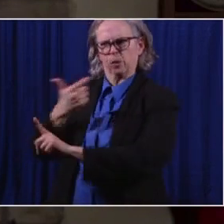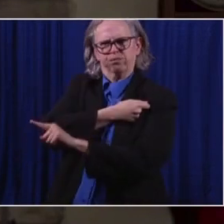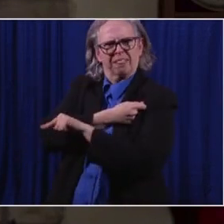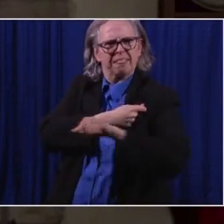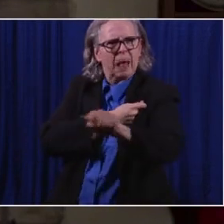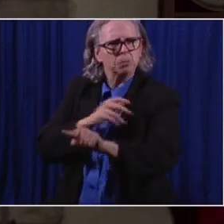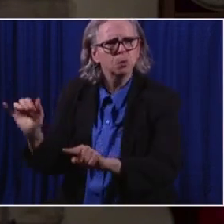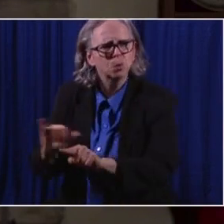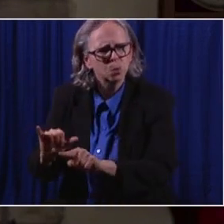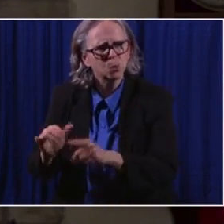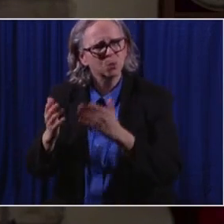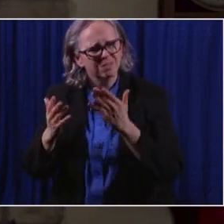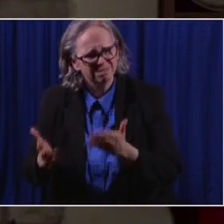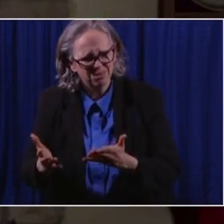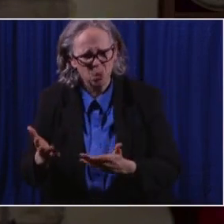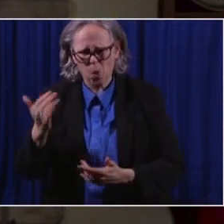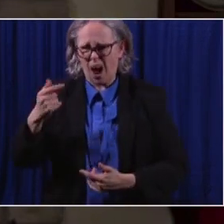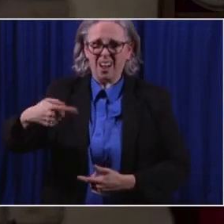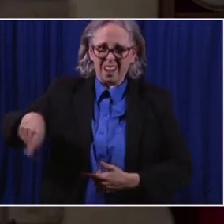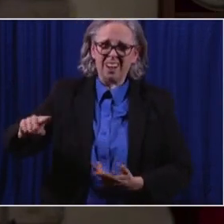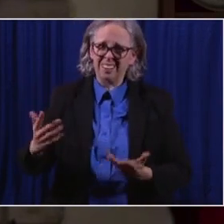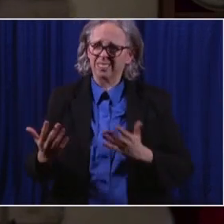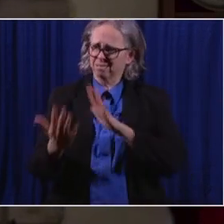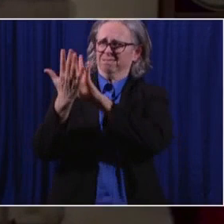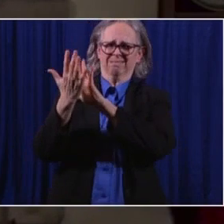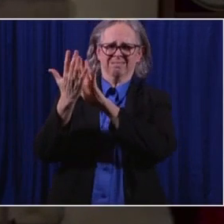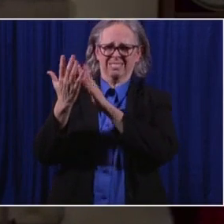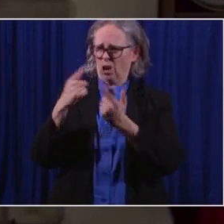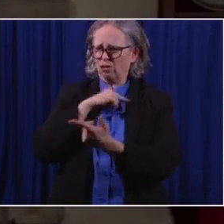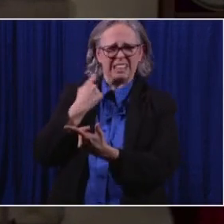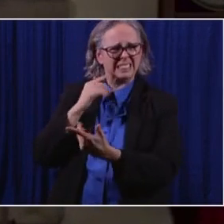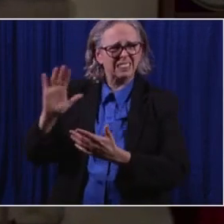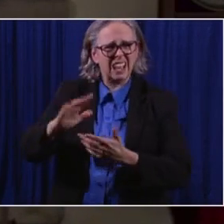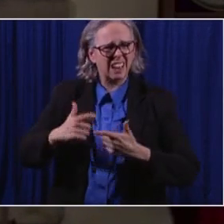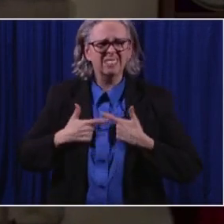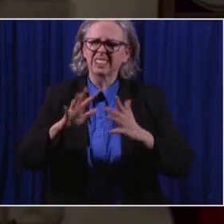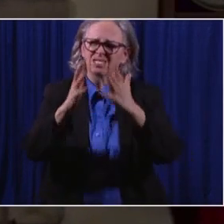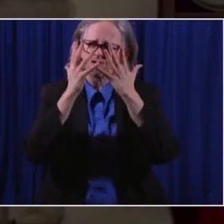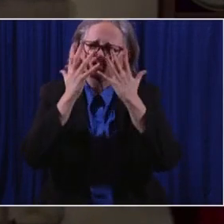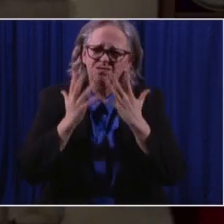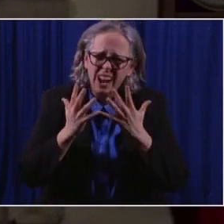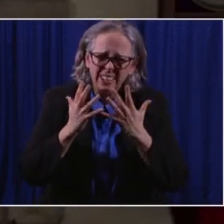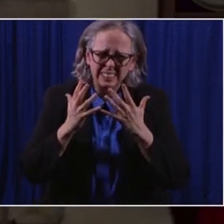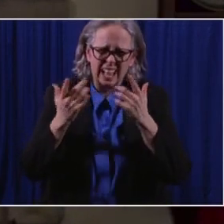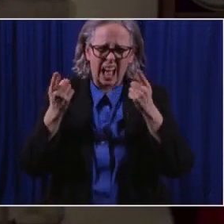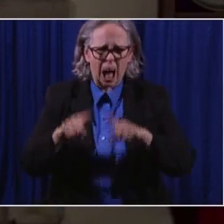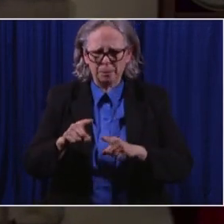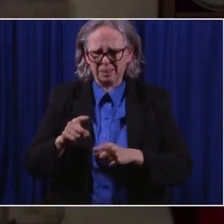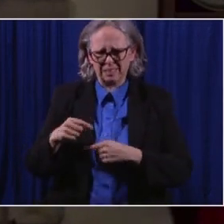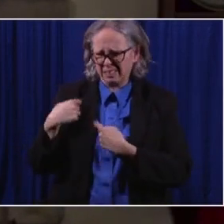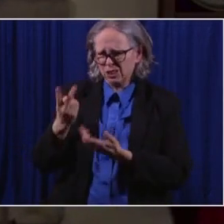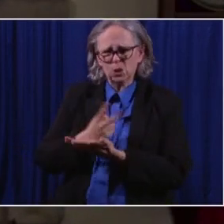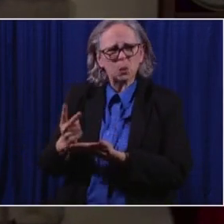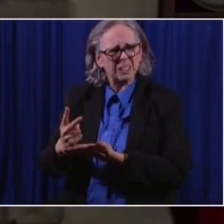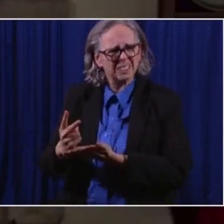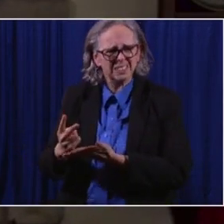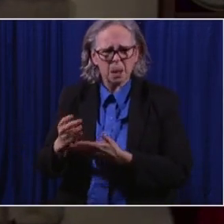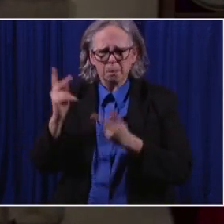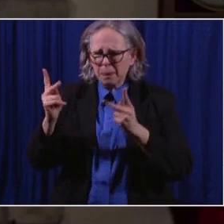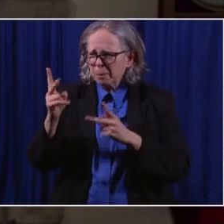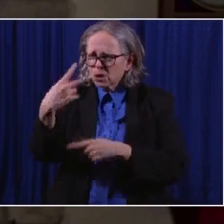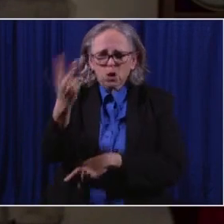risk. Tragically, in the last several weeks, we've lost two of our members of DRC who died